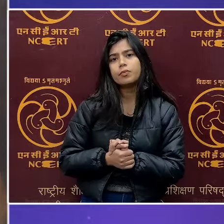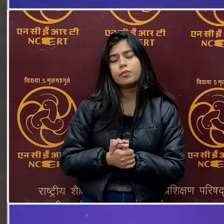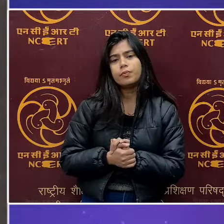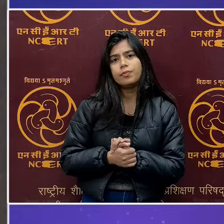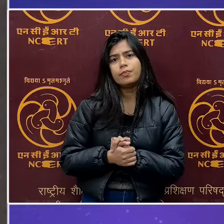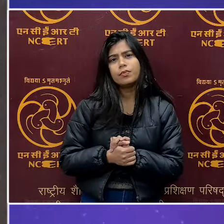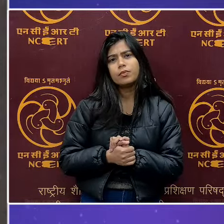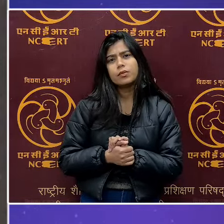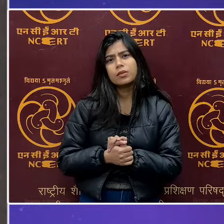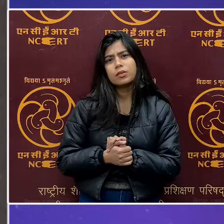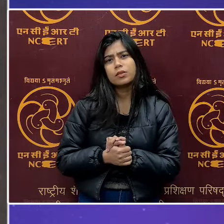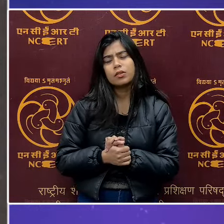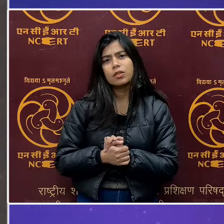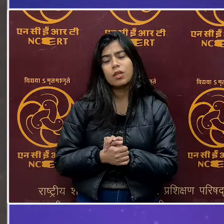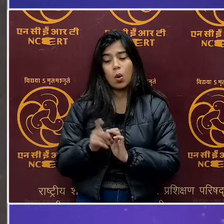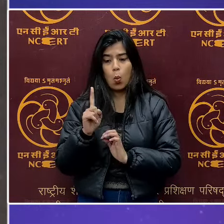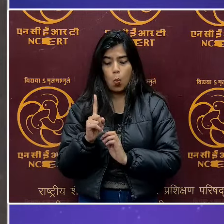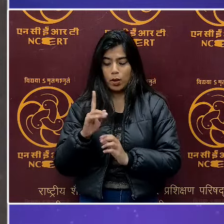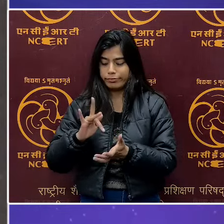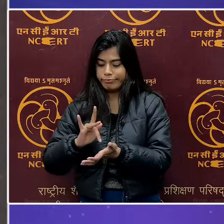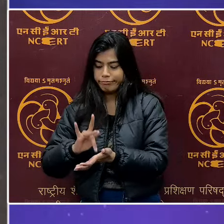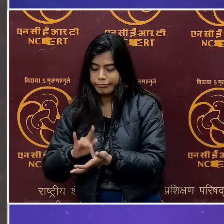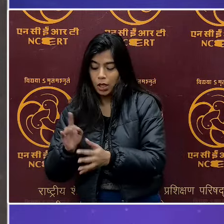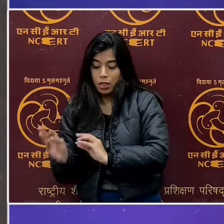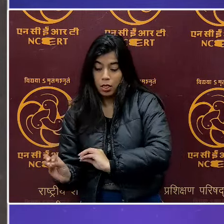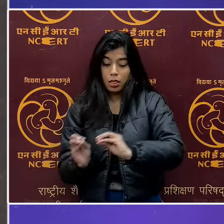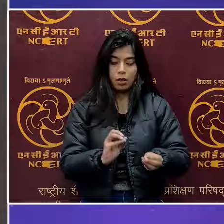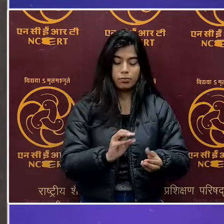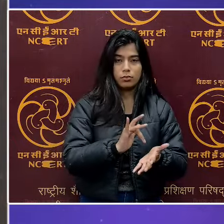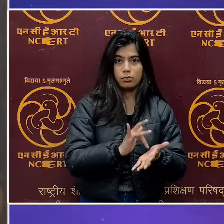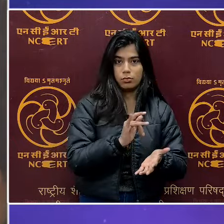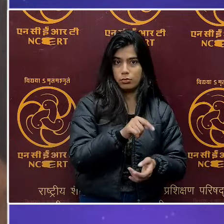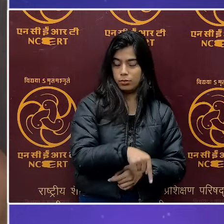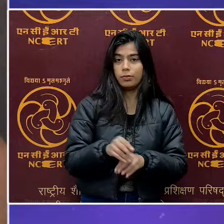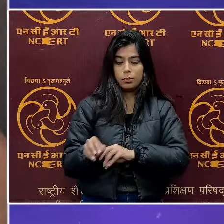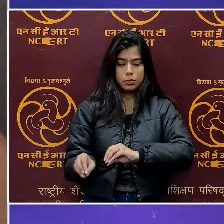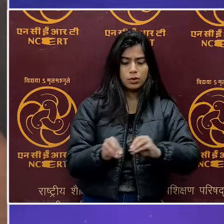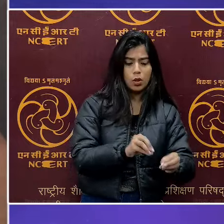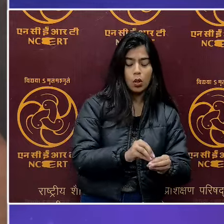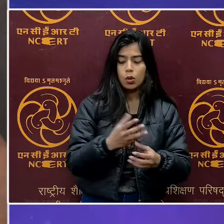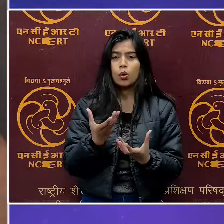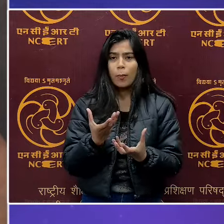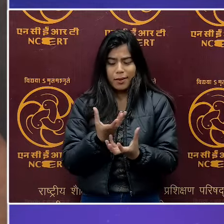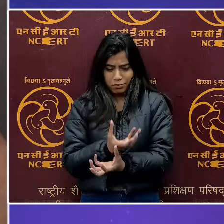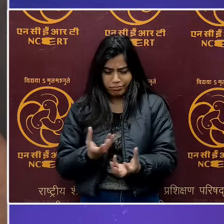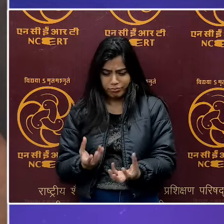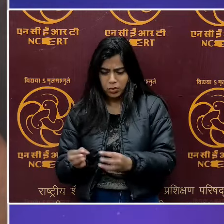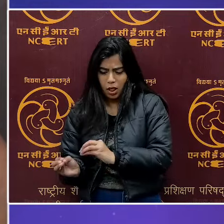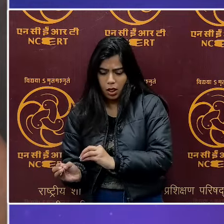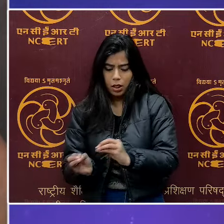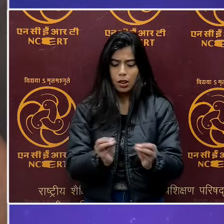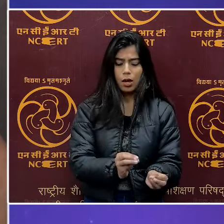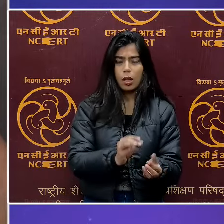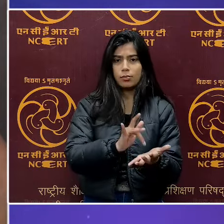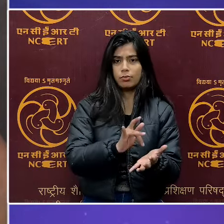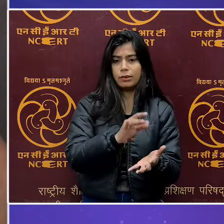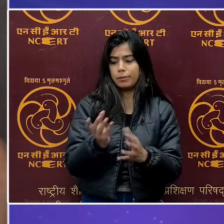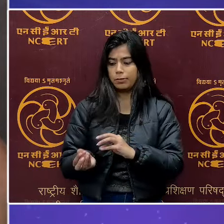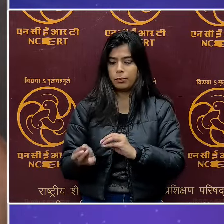if I move this object from one place to another, the object as a whole is moving from one place to